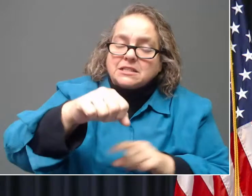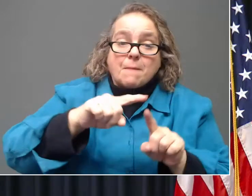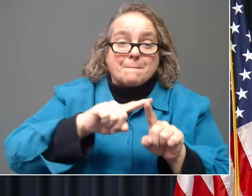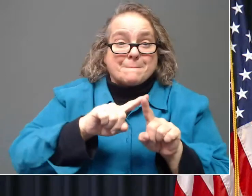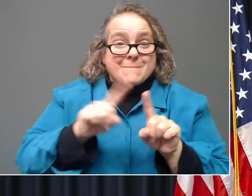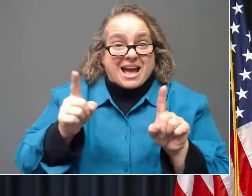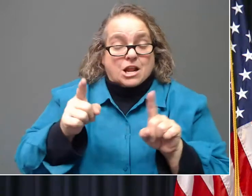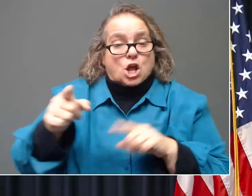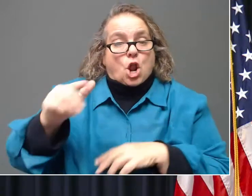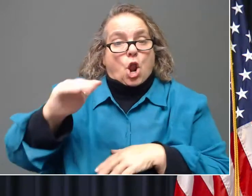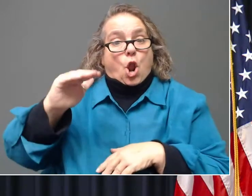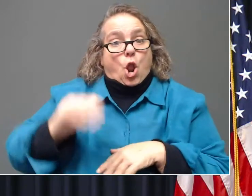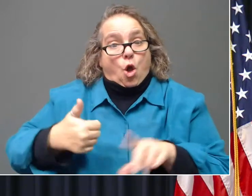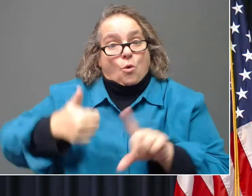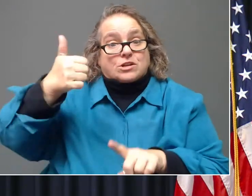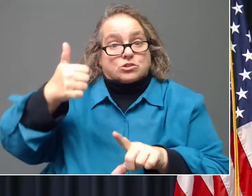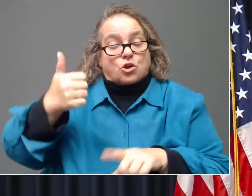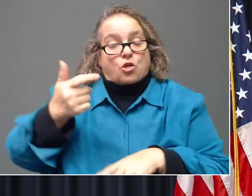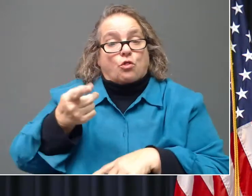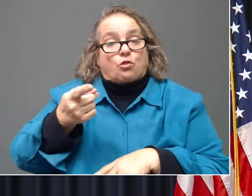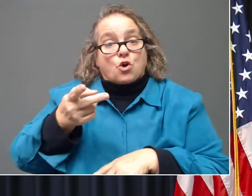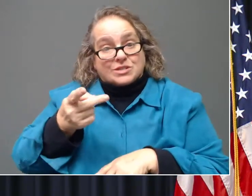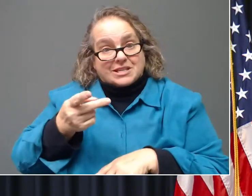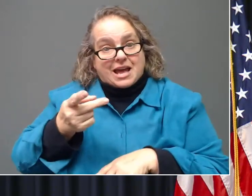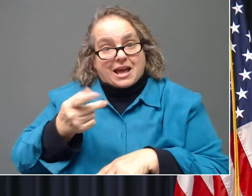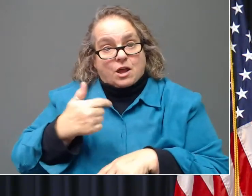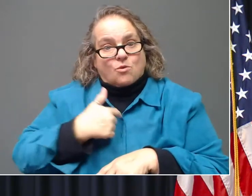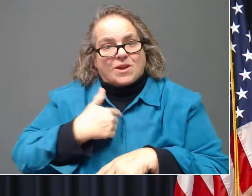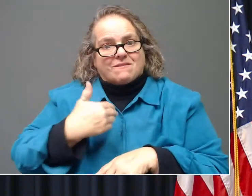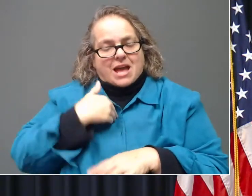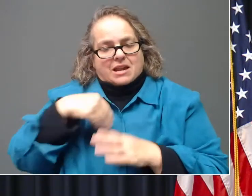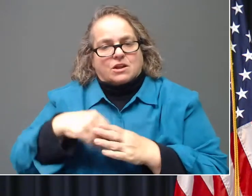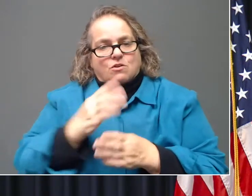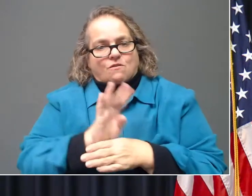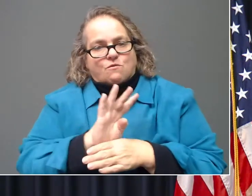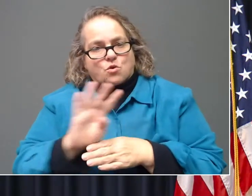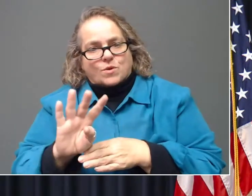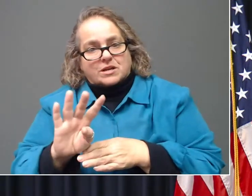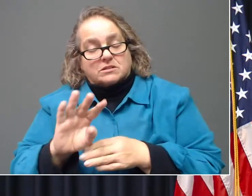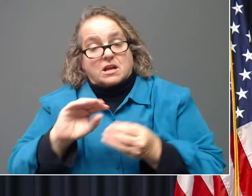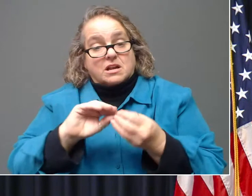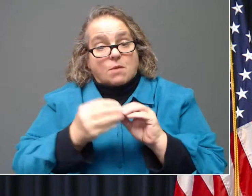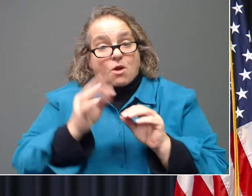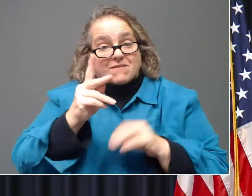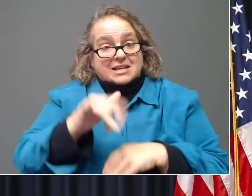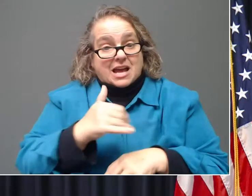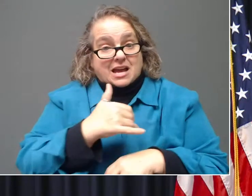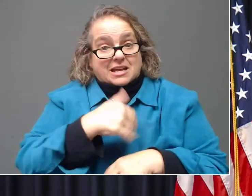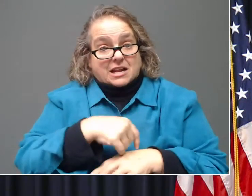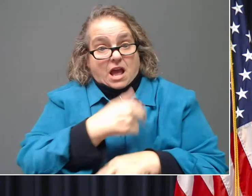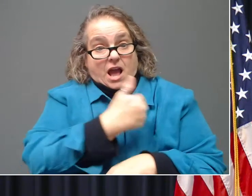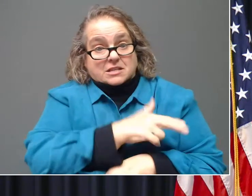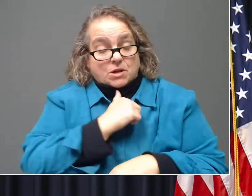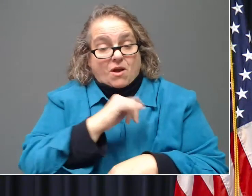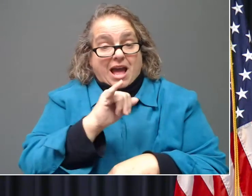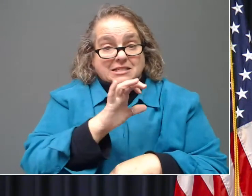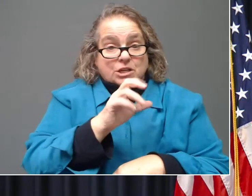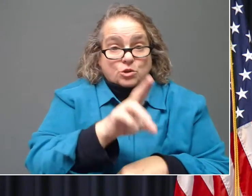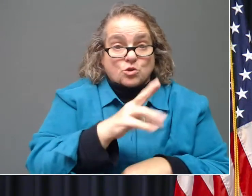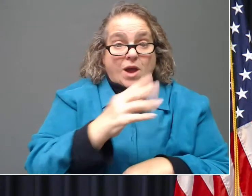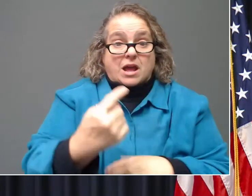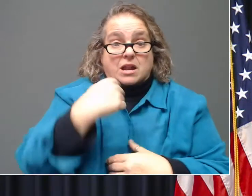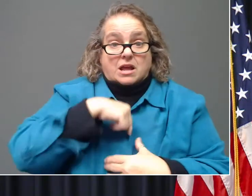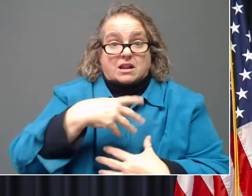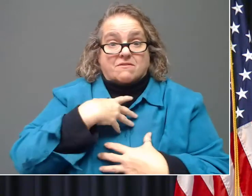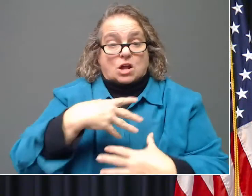we've had in 4 weeks. Our numbers of Kentuckians hospitalized, currently in the ICU, and currently on a ventilator, all